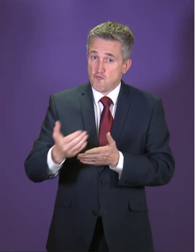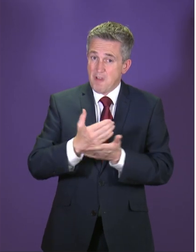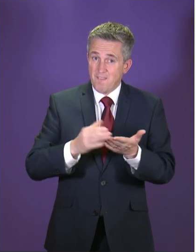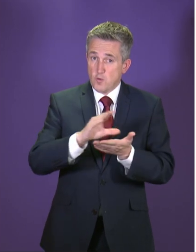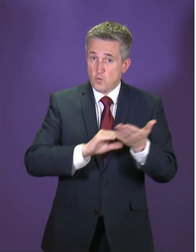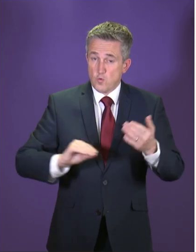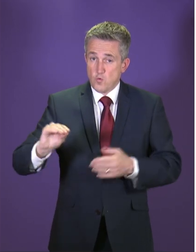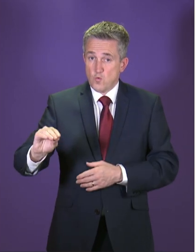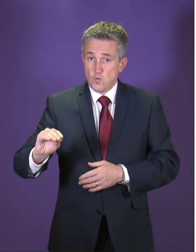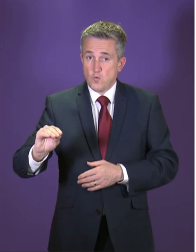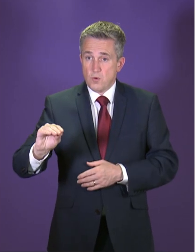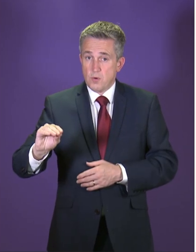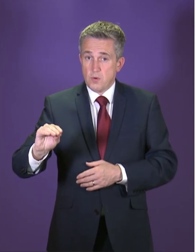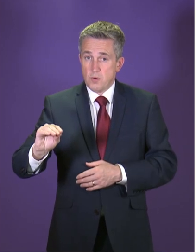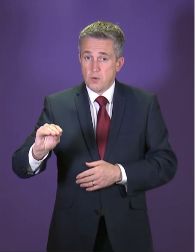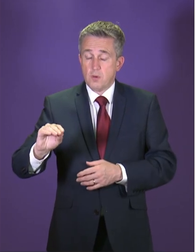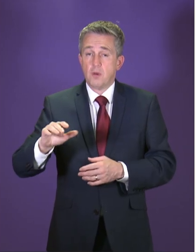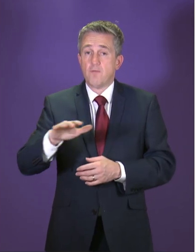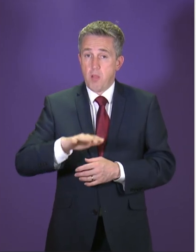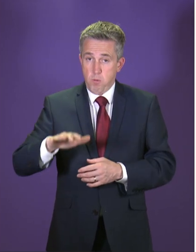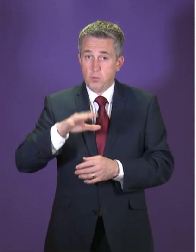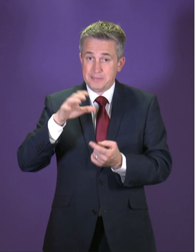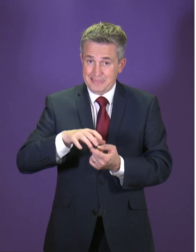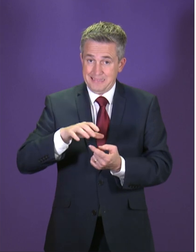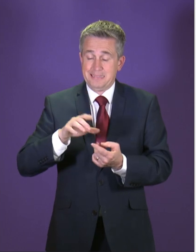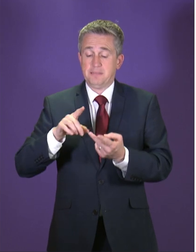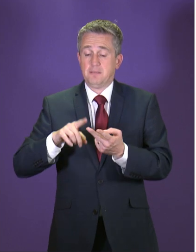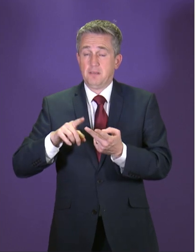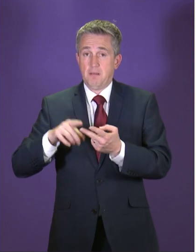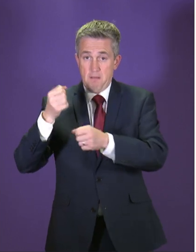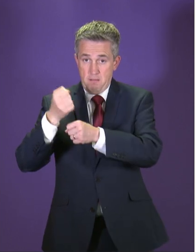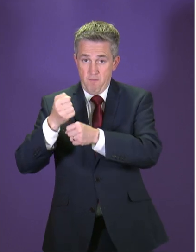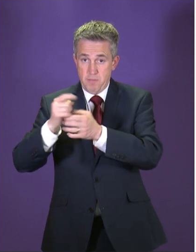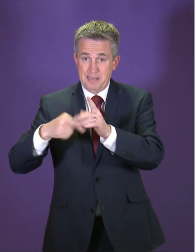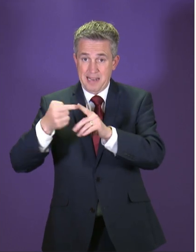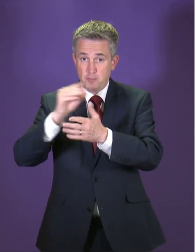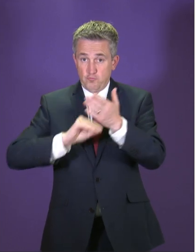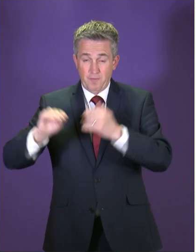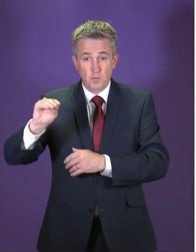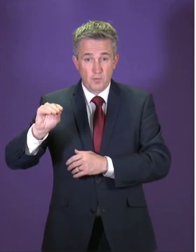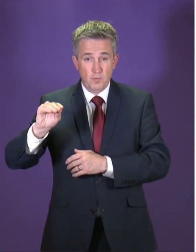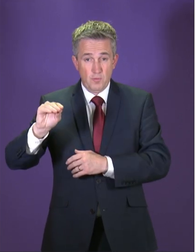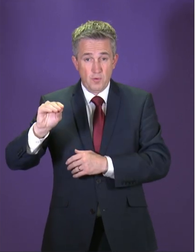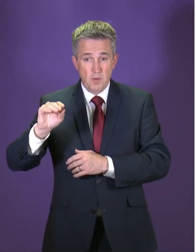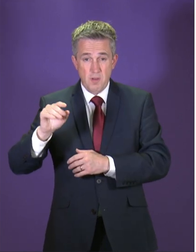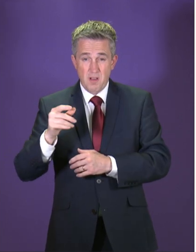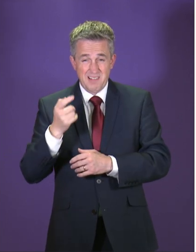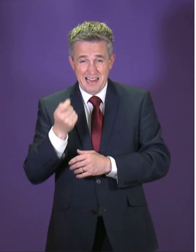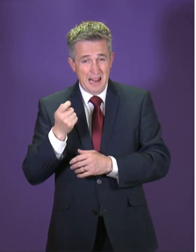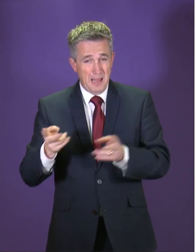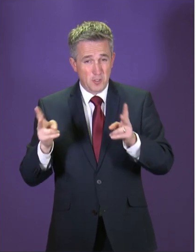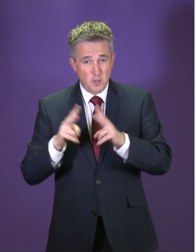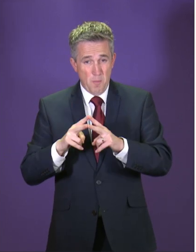city, the state government, and the federal government of almost the double of that.